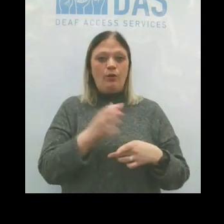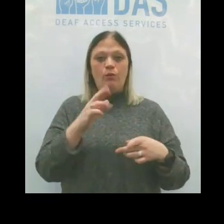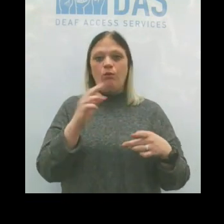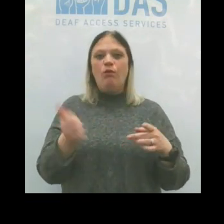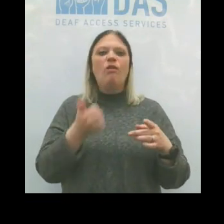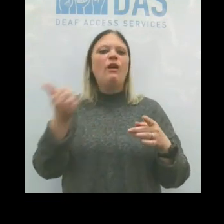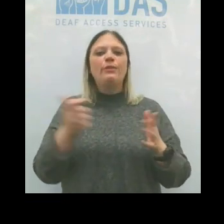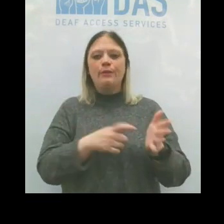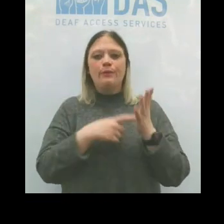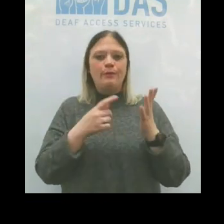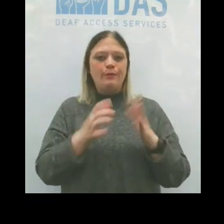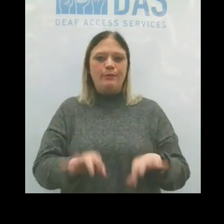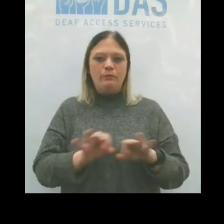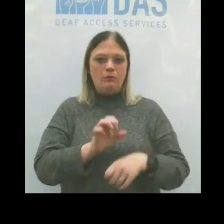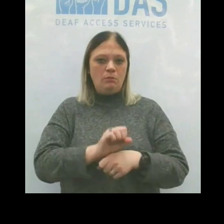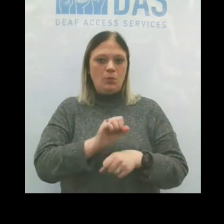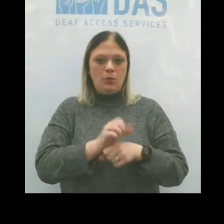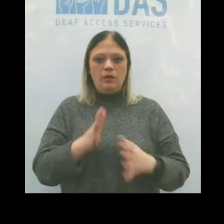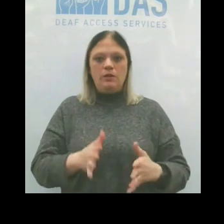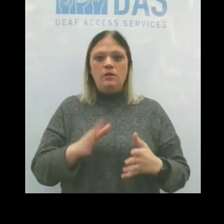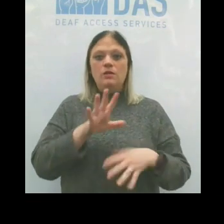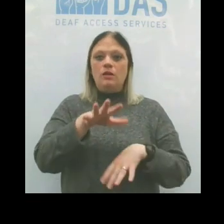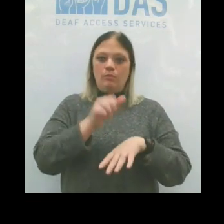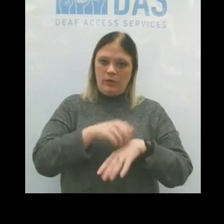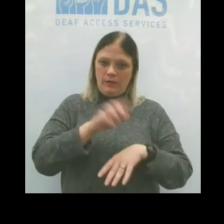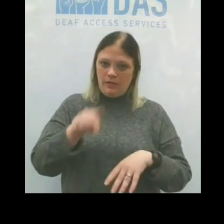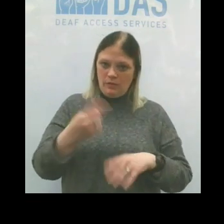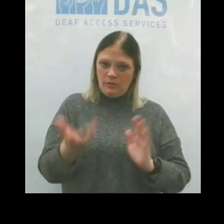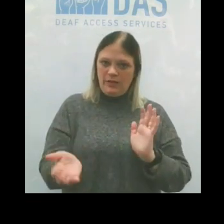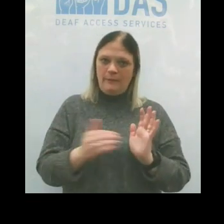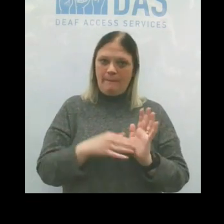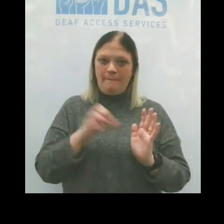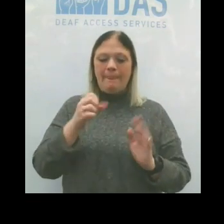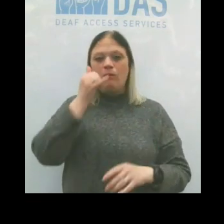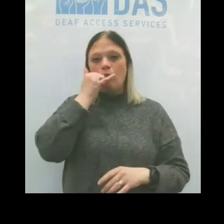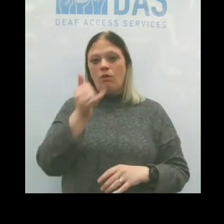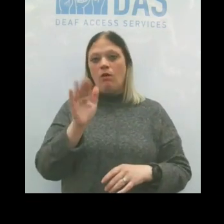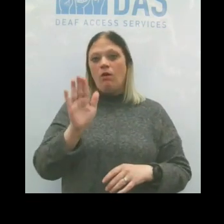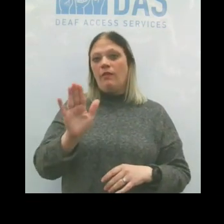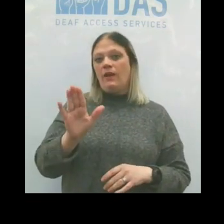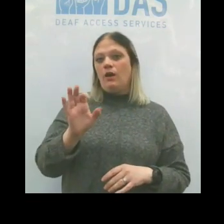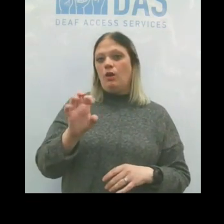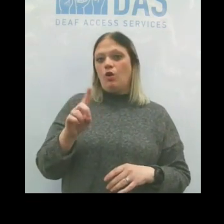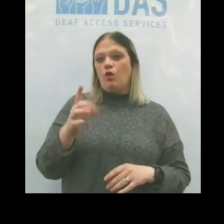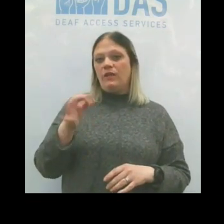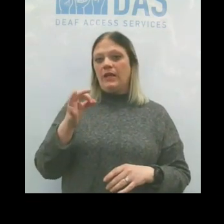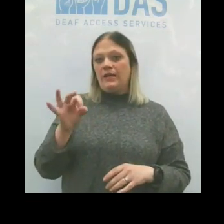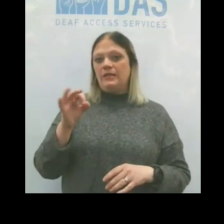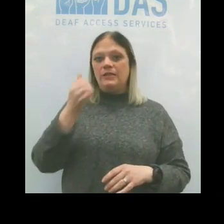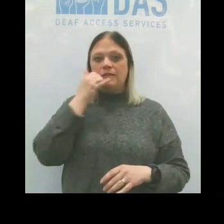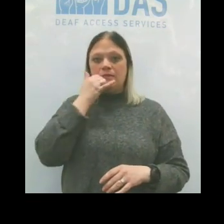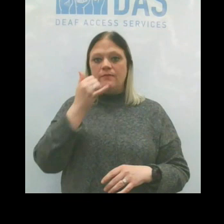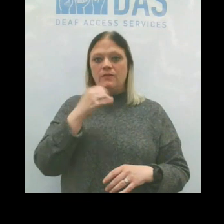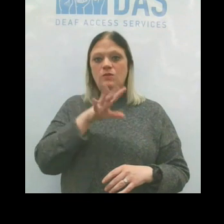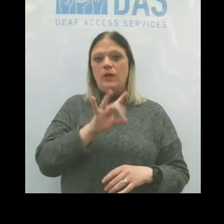other essential employees. Again, it's by appointment only, so you would call their COVID-19 hotline